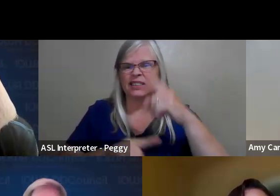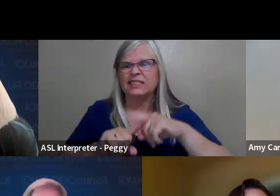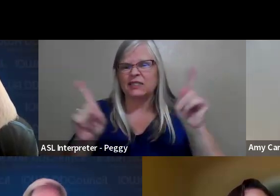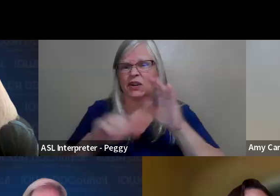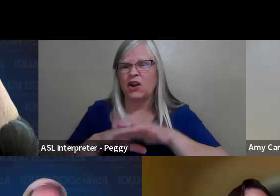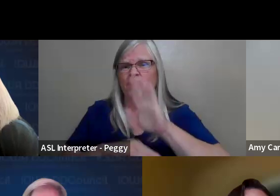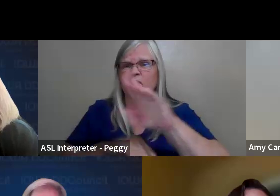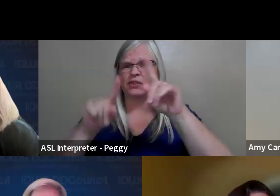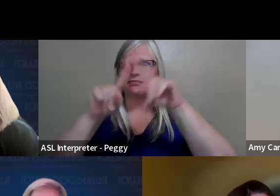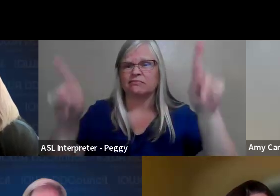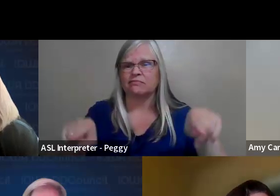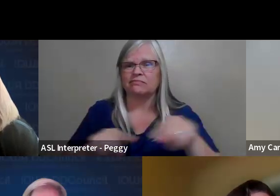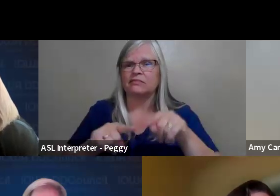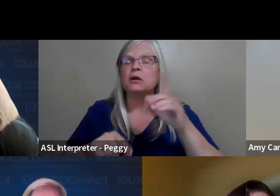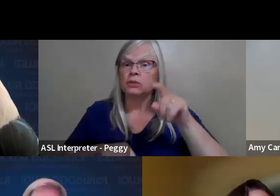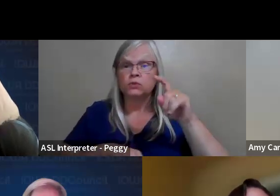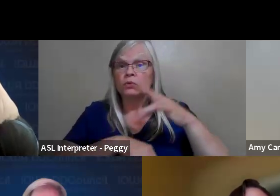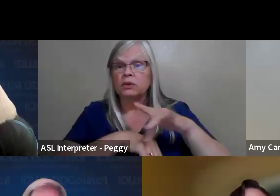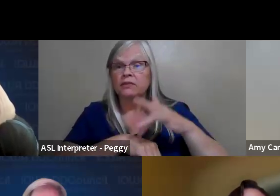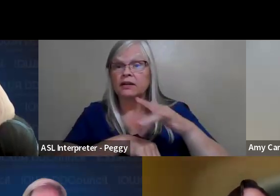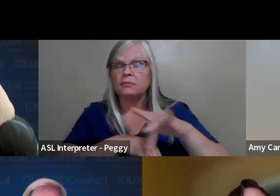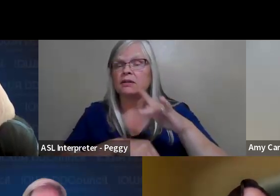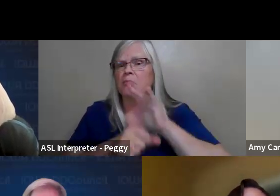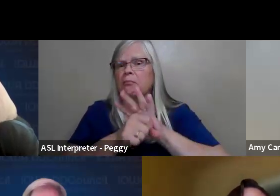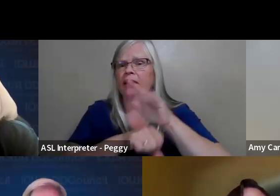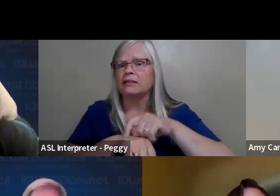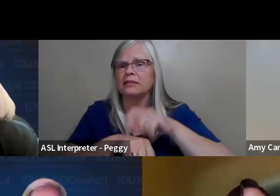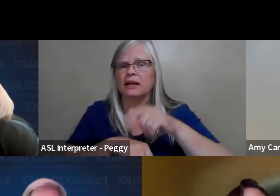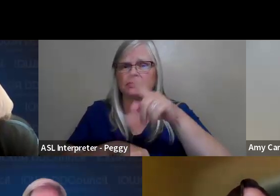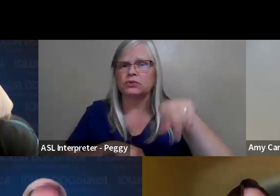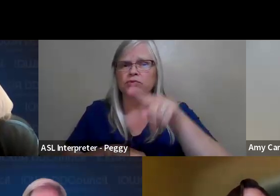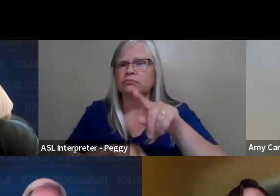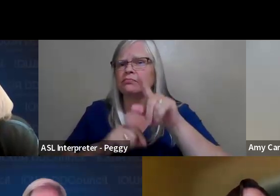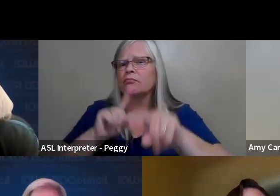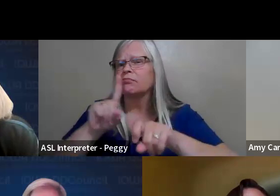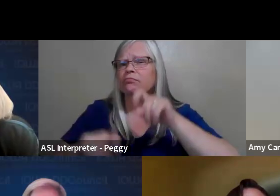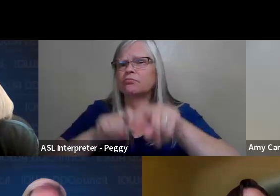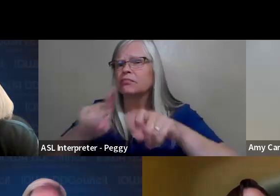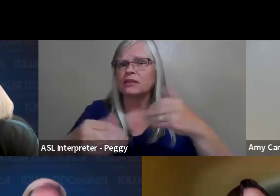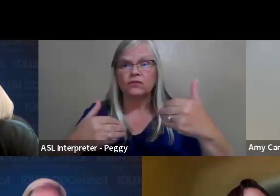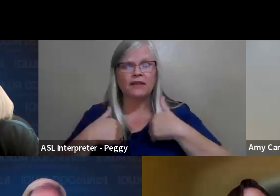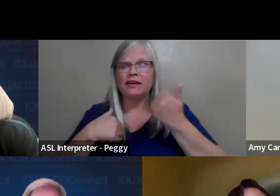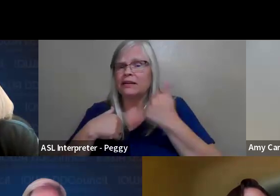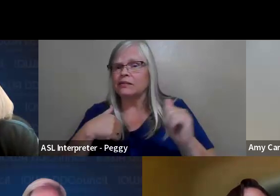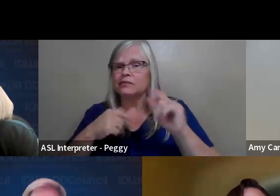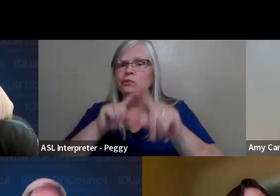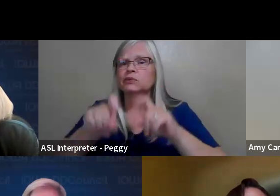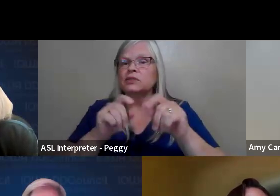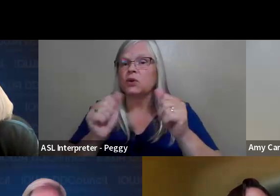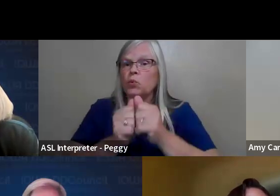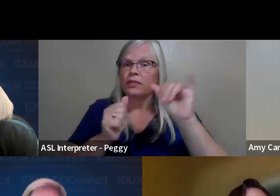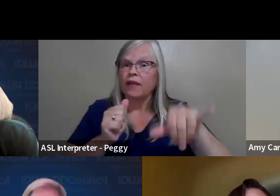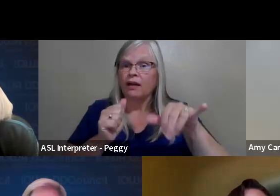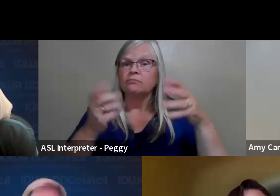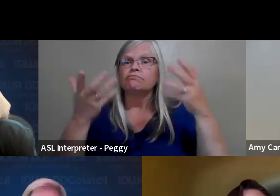that should be available. There should be plenty of time for you guys to ask questions if you have some questions. So with that, I think we'll